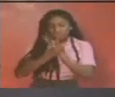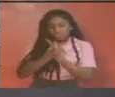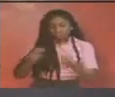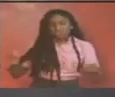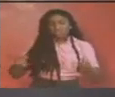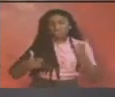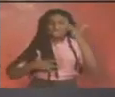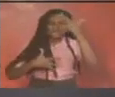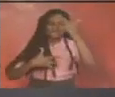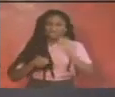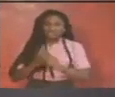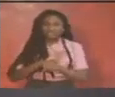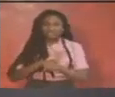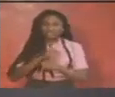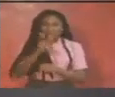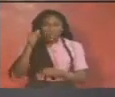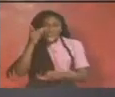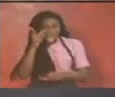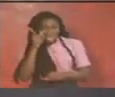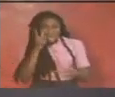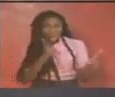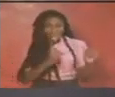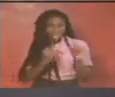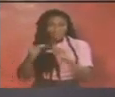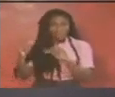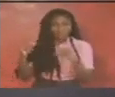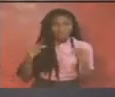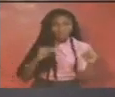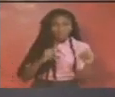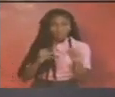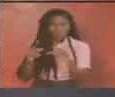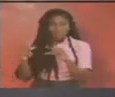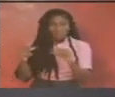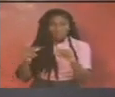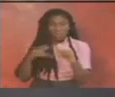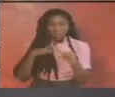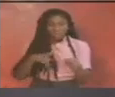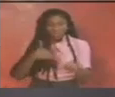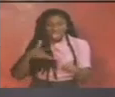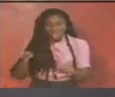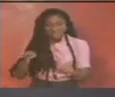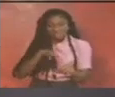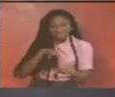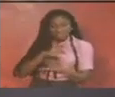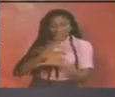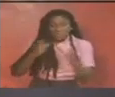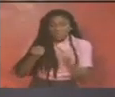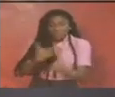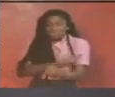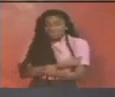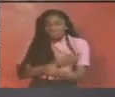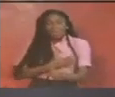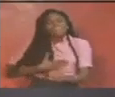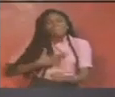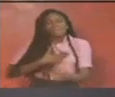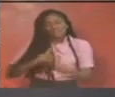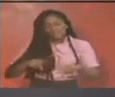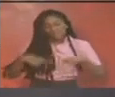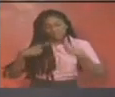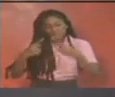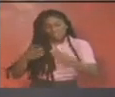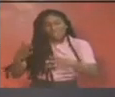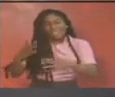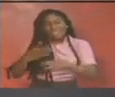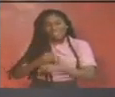do not let rumors and myths prevent you from making an informed decision. Please go out and get vaccinated once